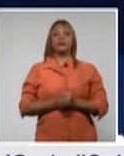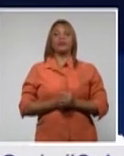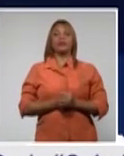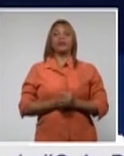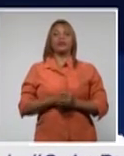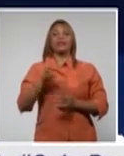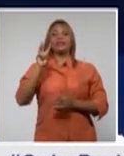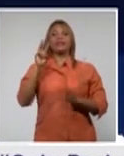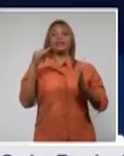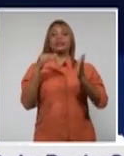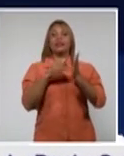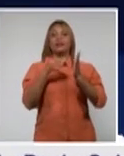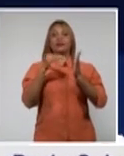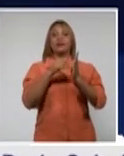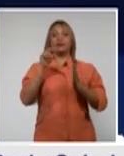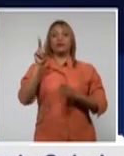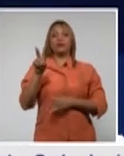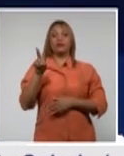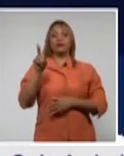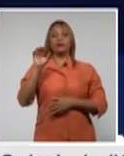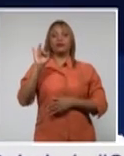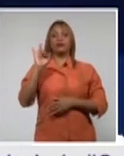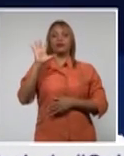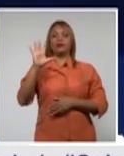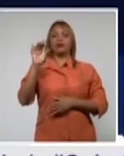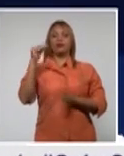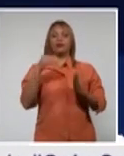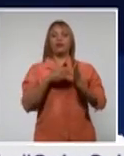Brazil follows with